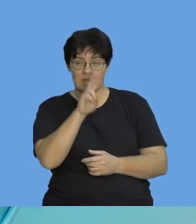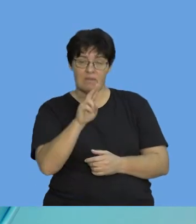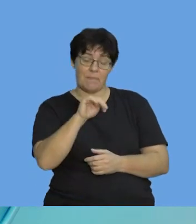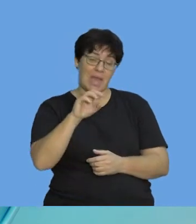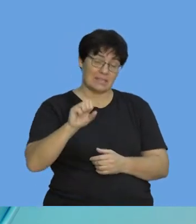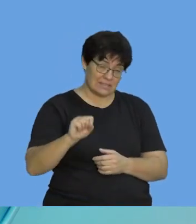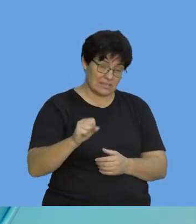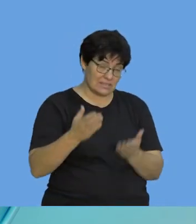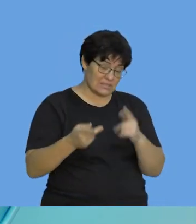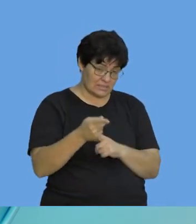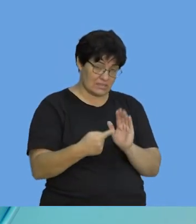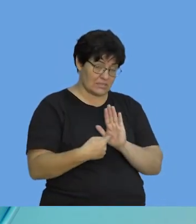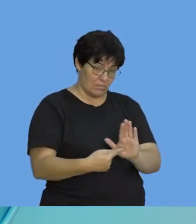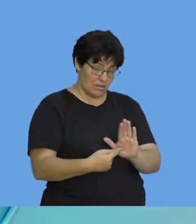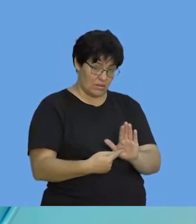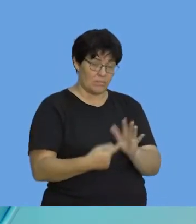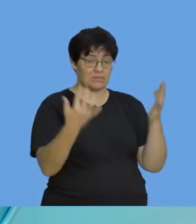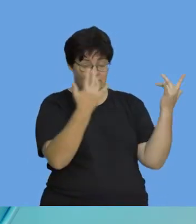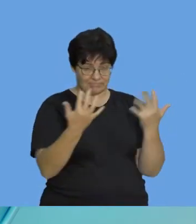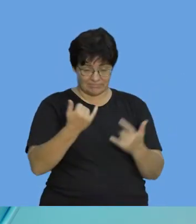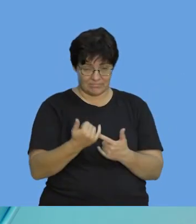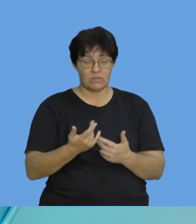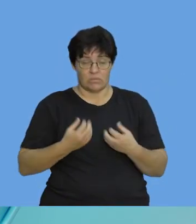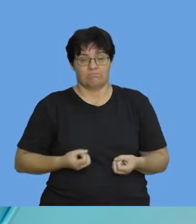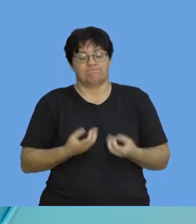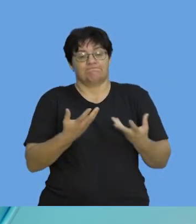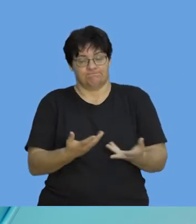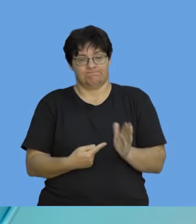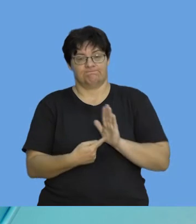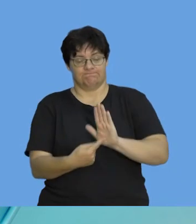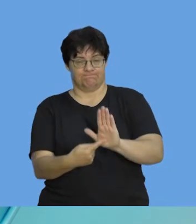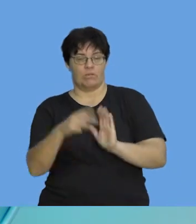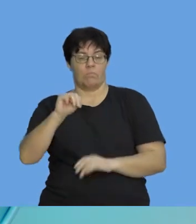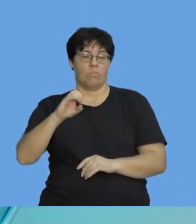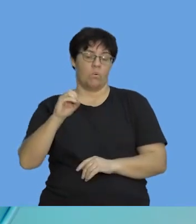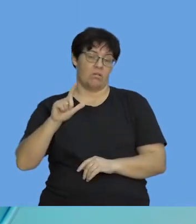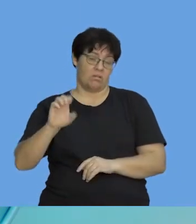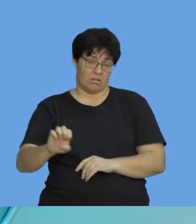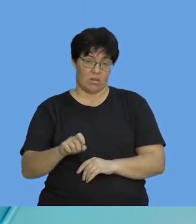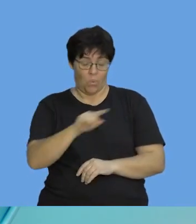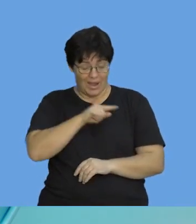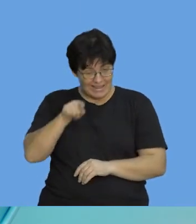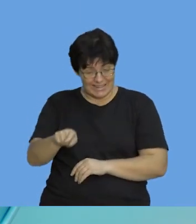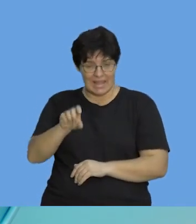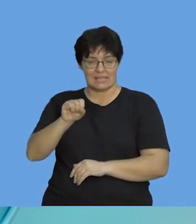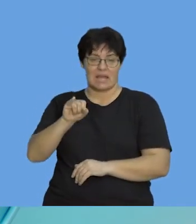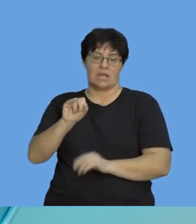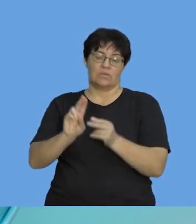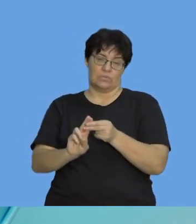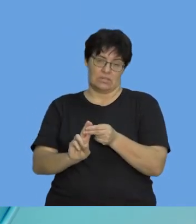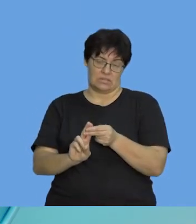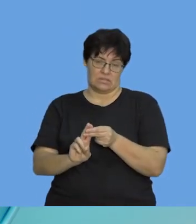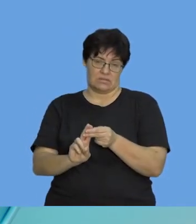of a substance, we had to carry out calculations to express it in terms of the mole, because the mole is the SI unit, and we can